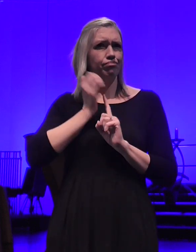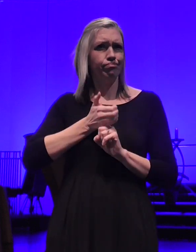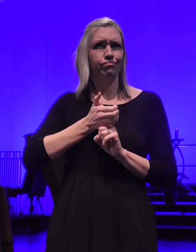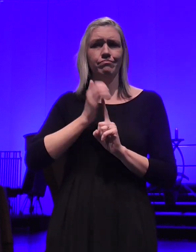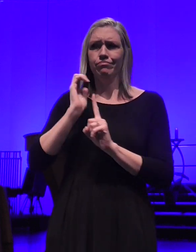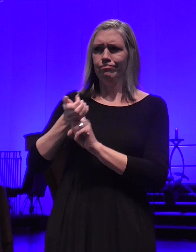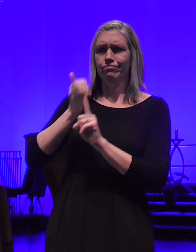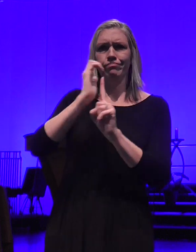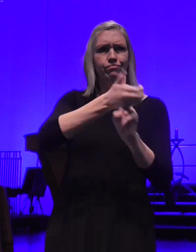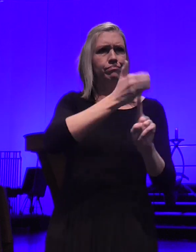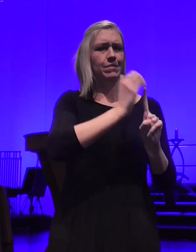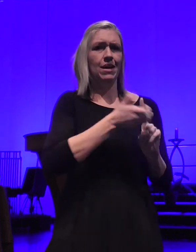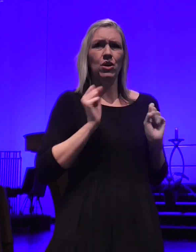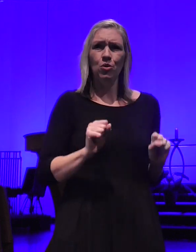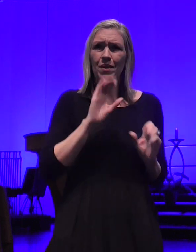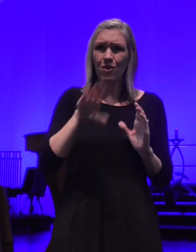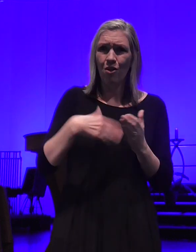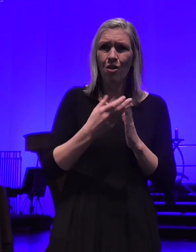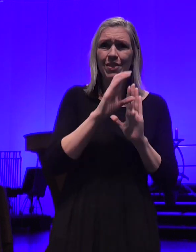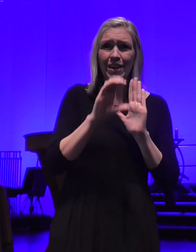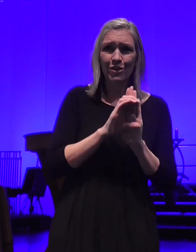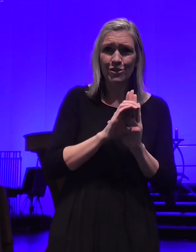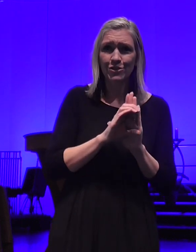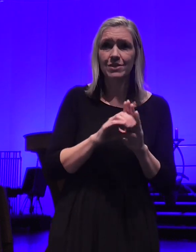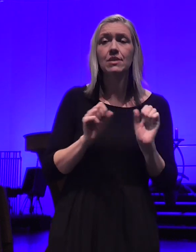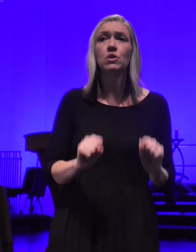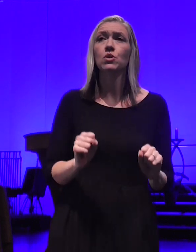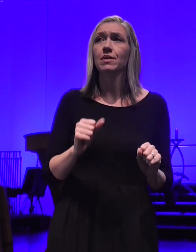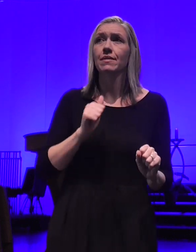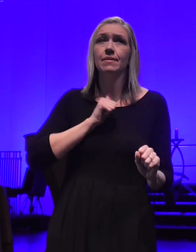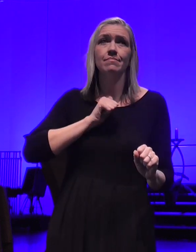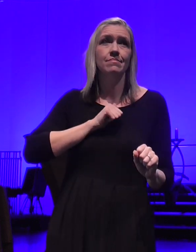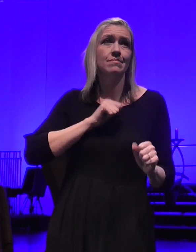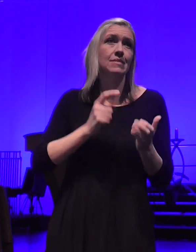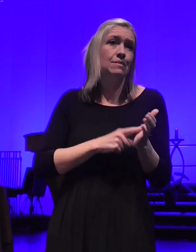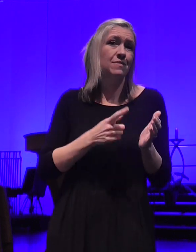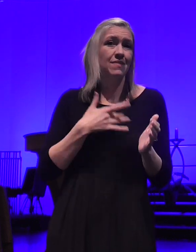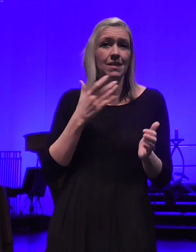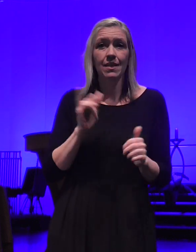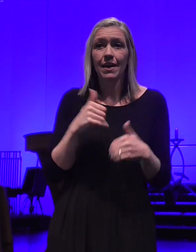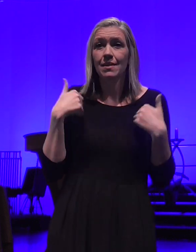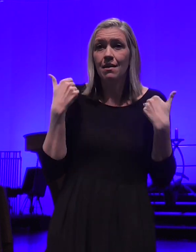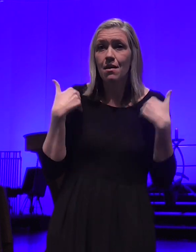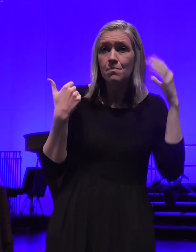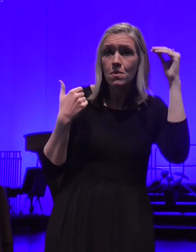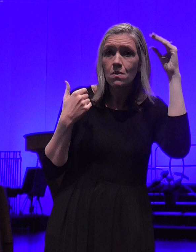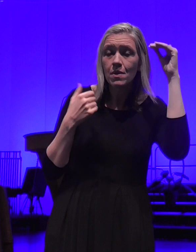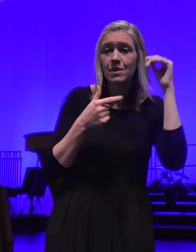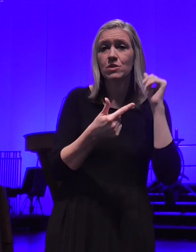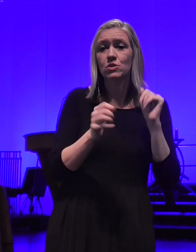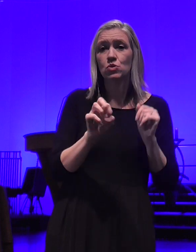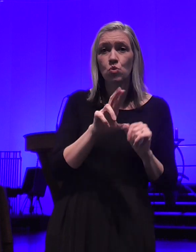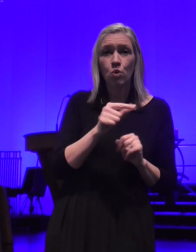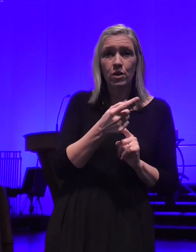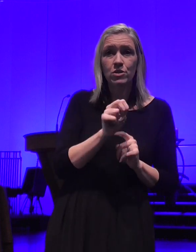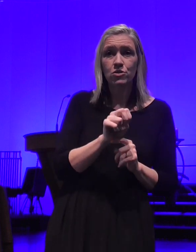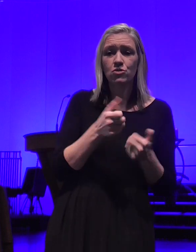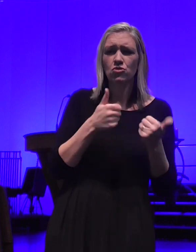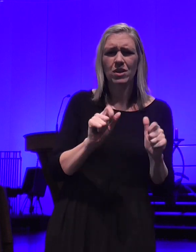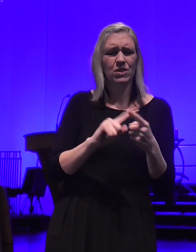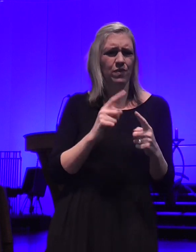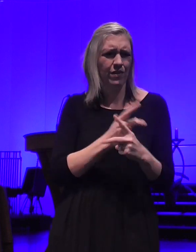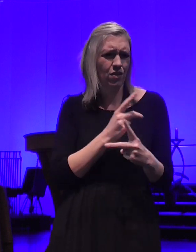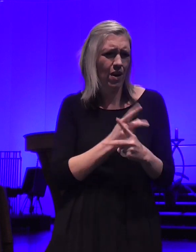scene. I can be young George trying to find his way and learning the dangers